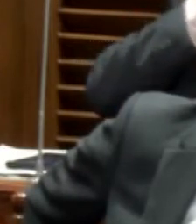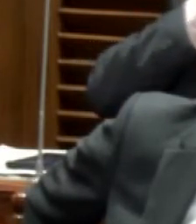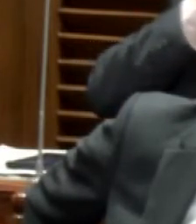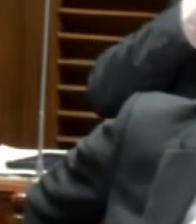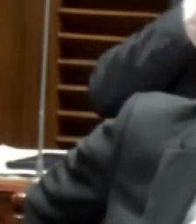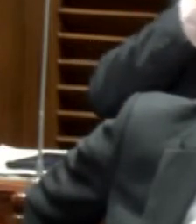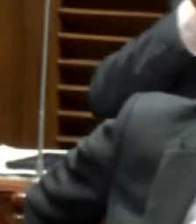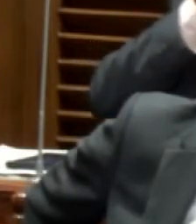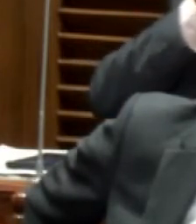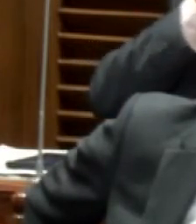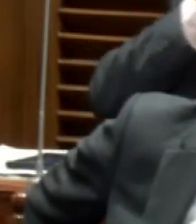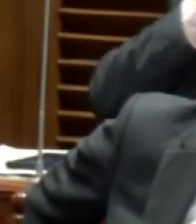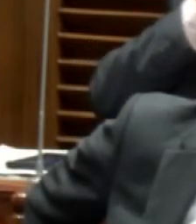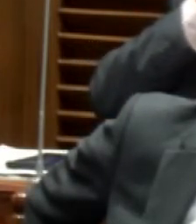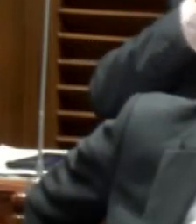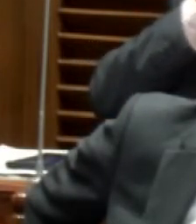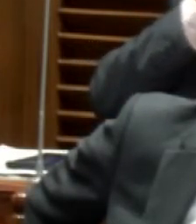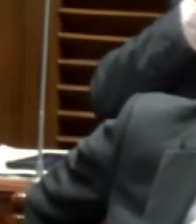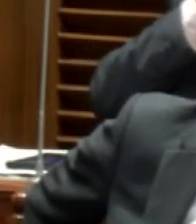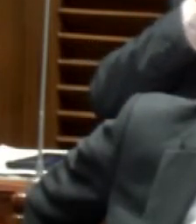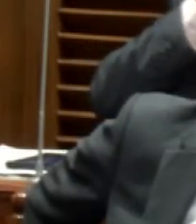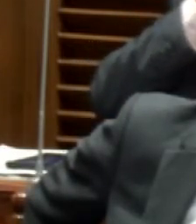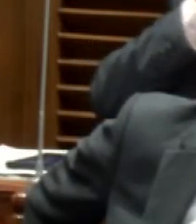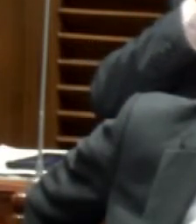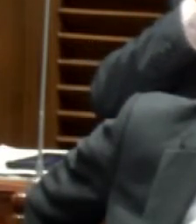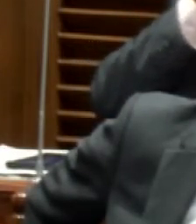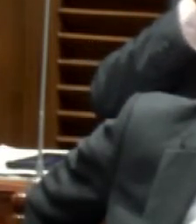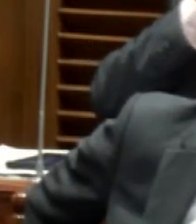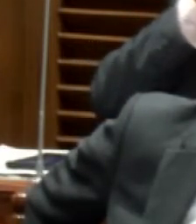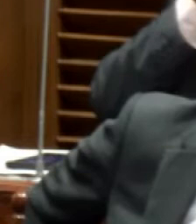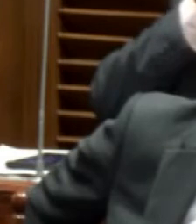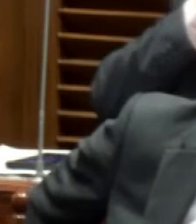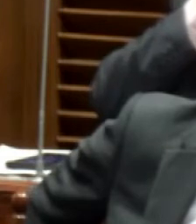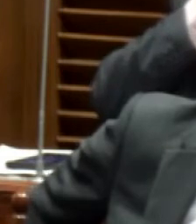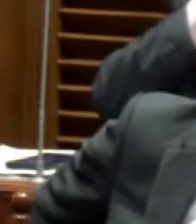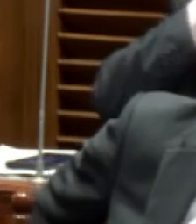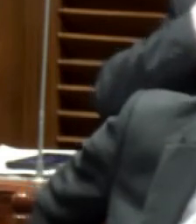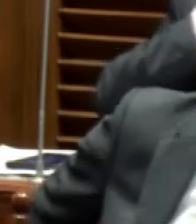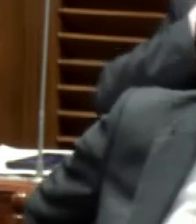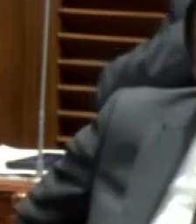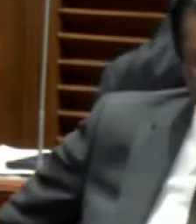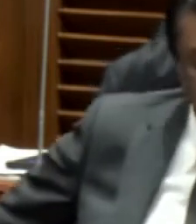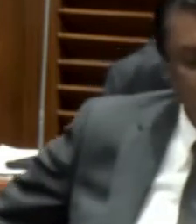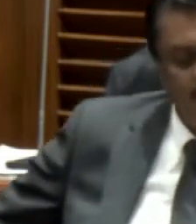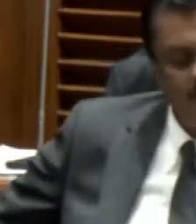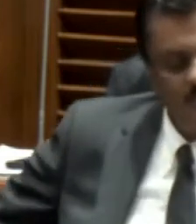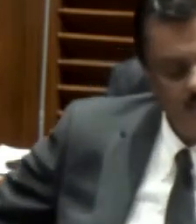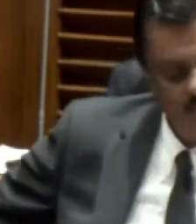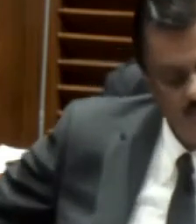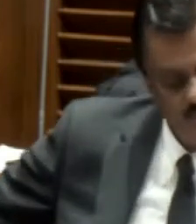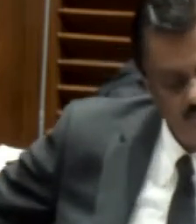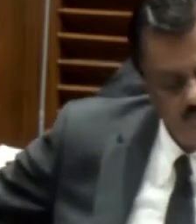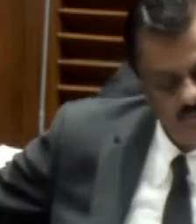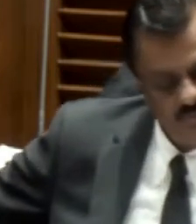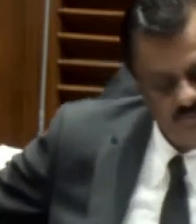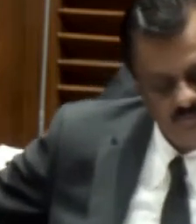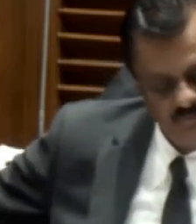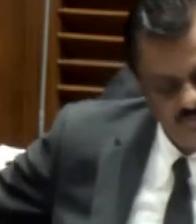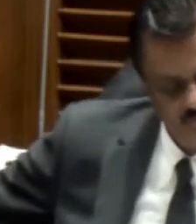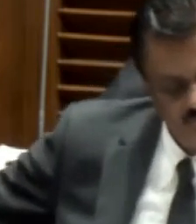national programs, representatives from private health sector, the College of GPs, medical experts from the